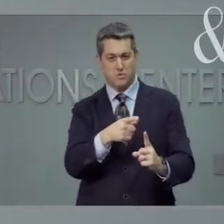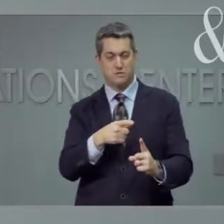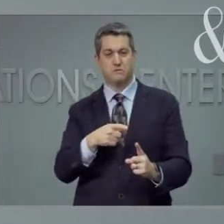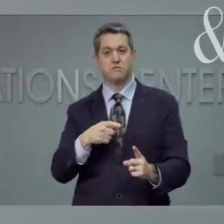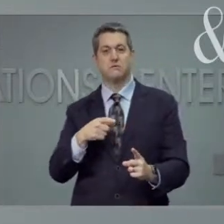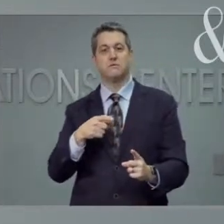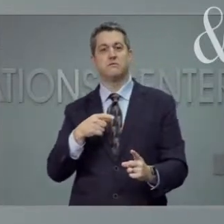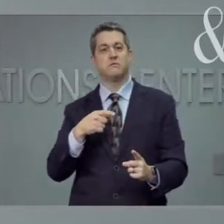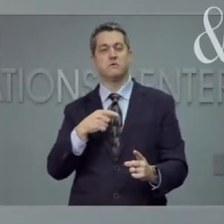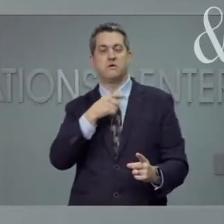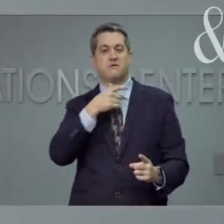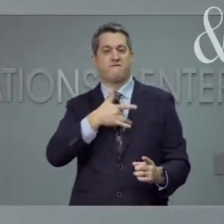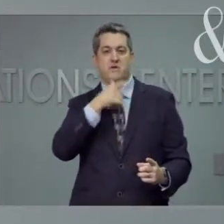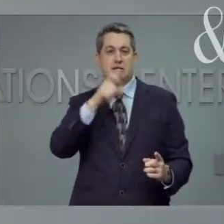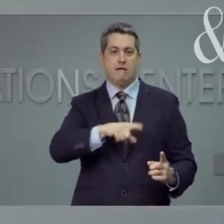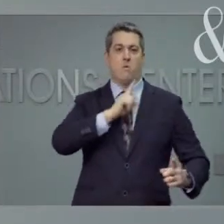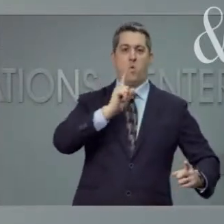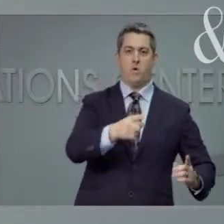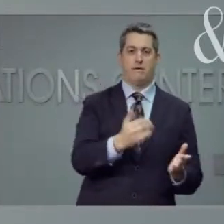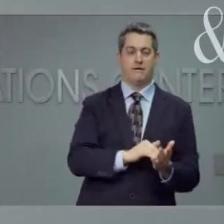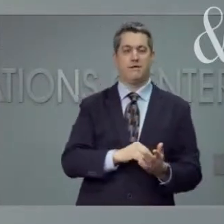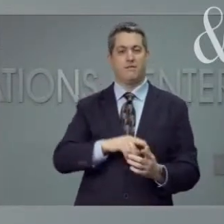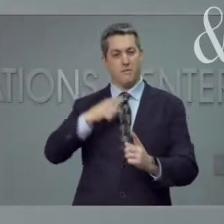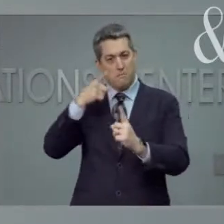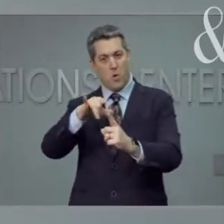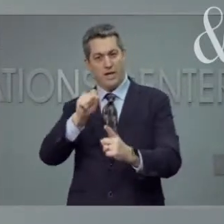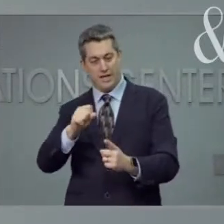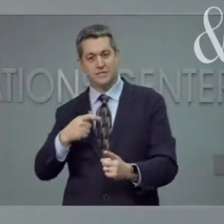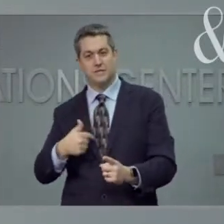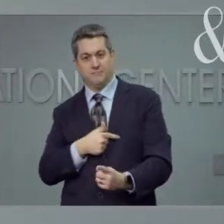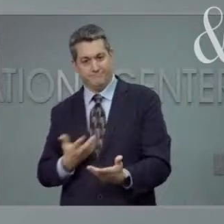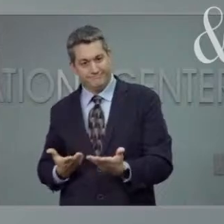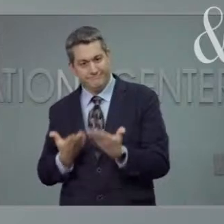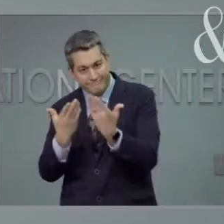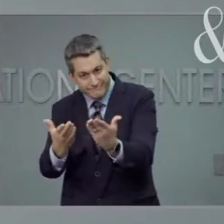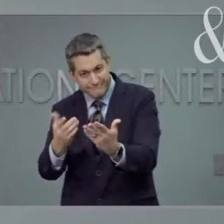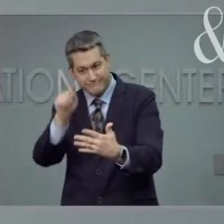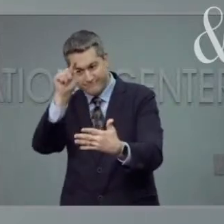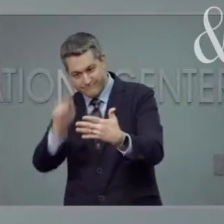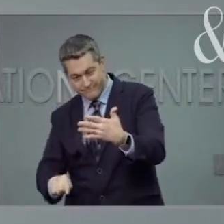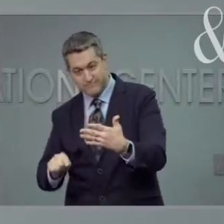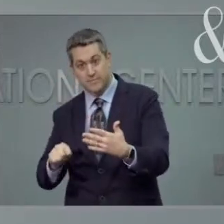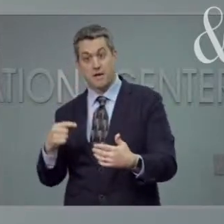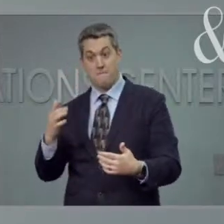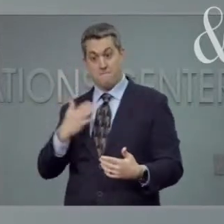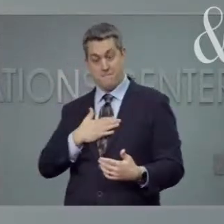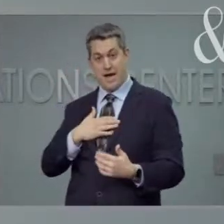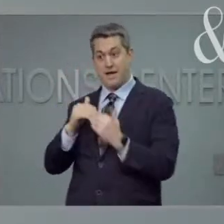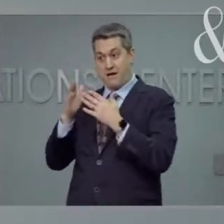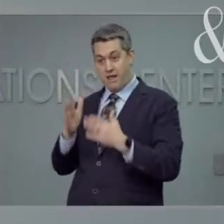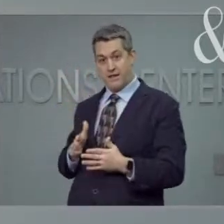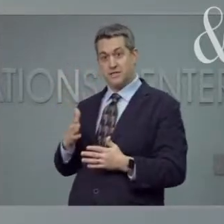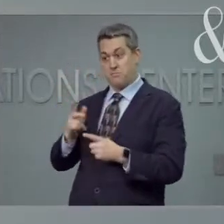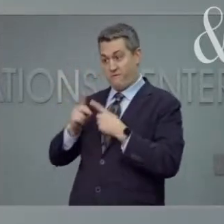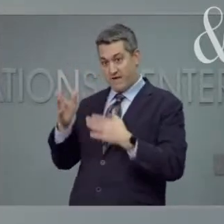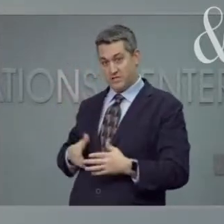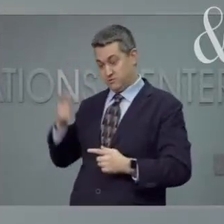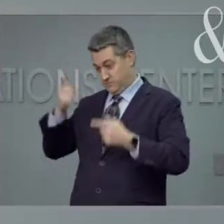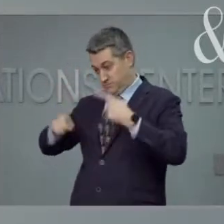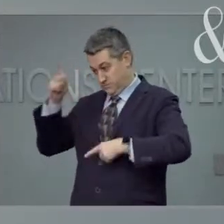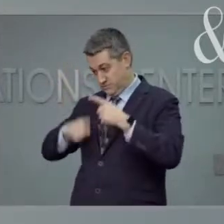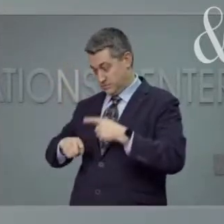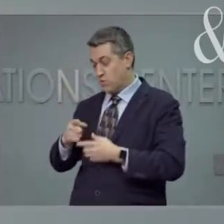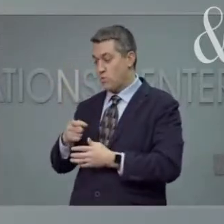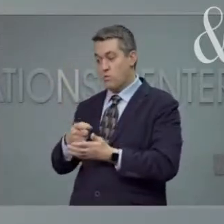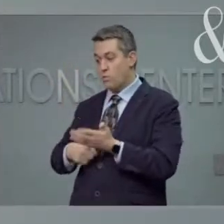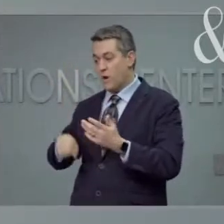about what I and my colleagues at the department think it takes to protect everyone at this moment in time. I think you saw with